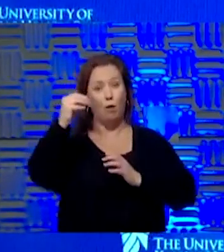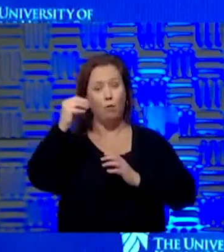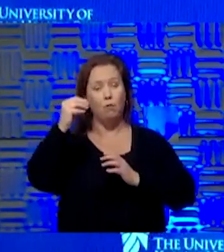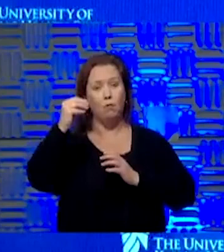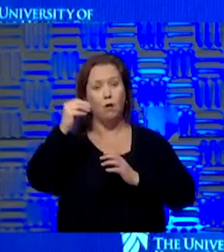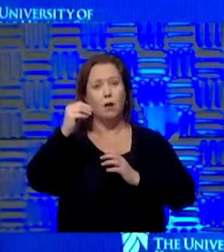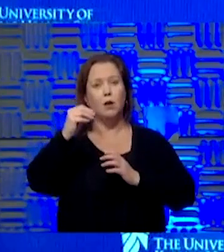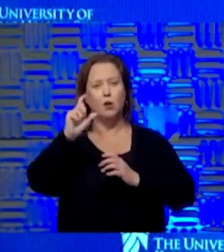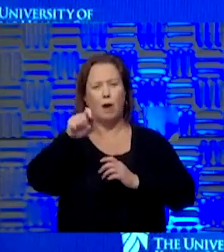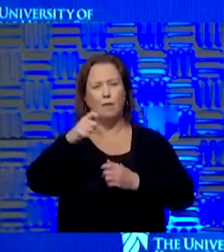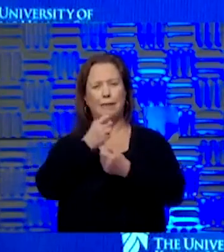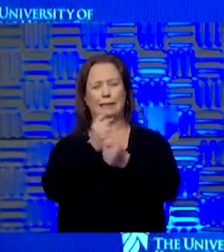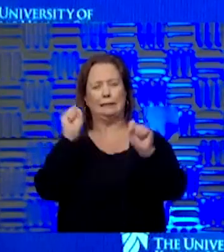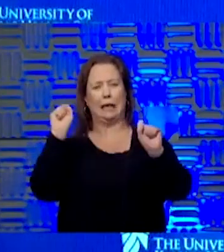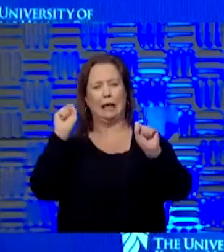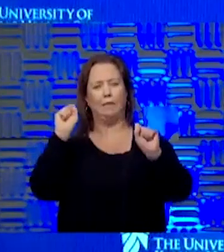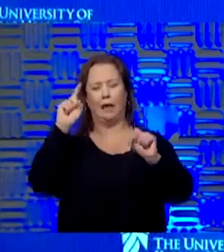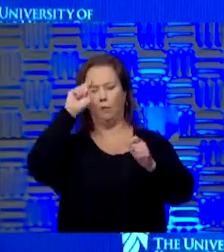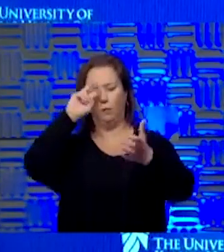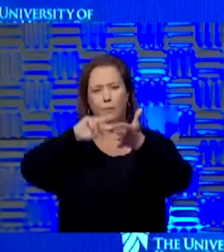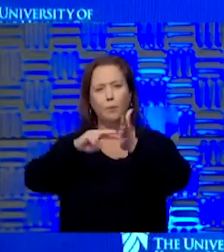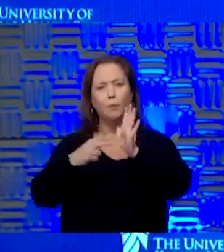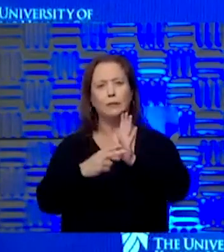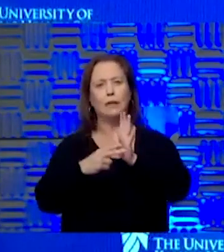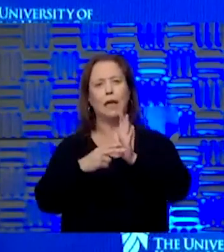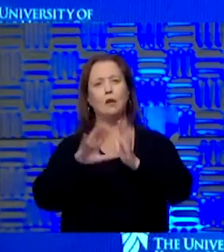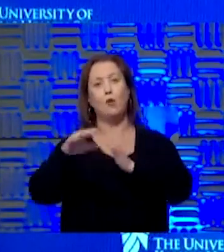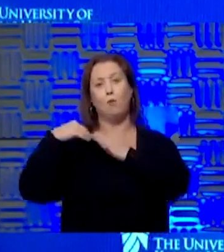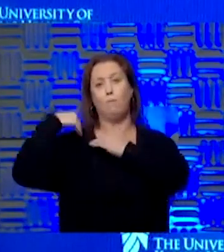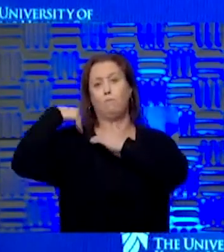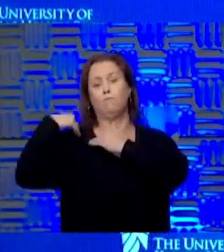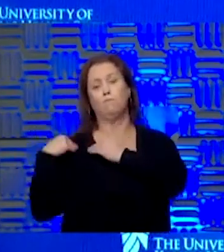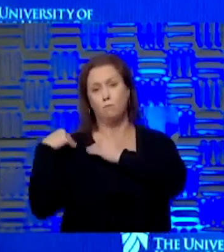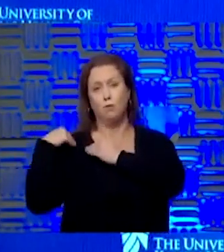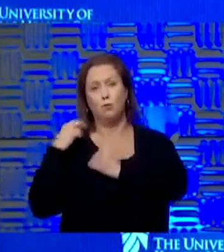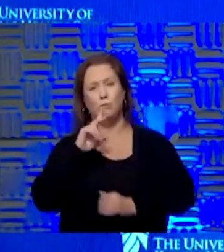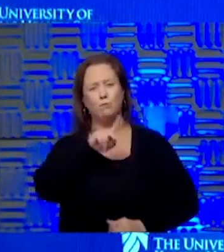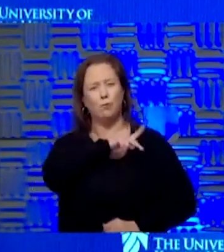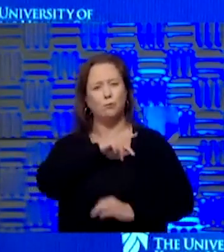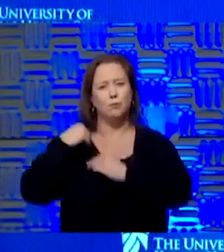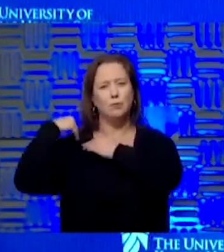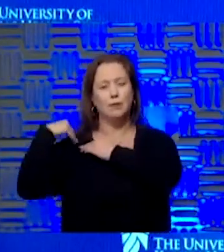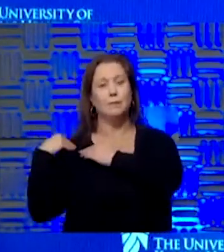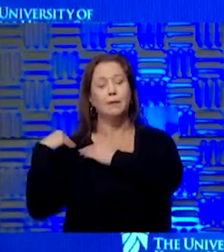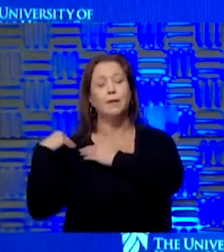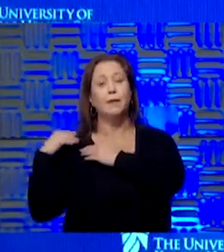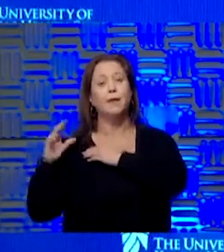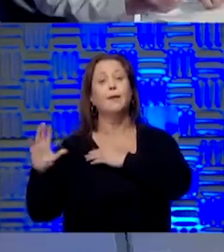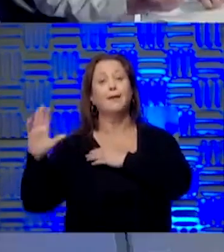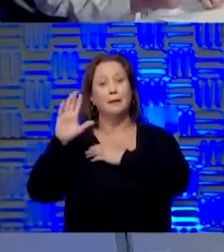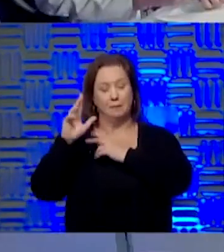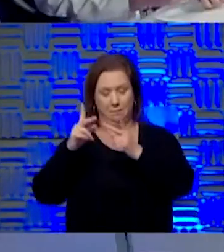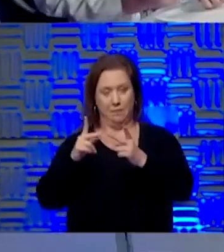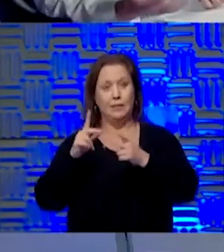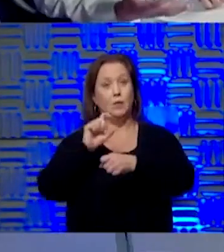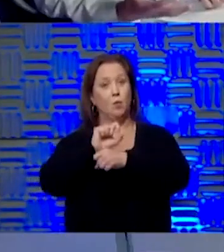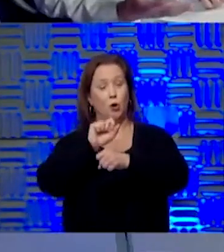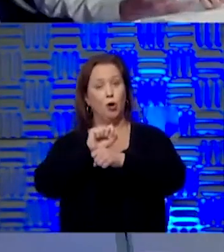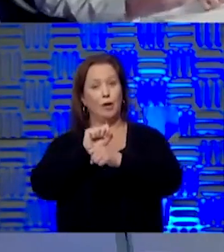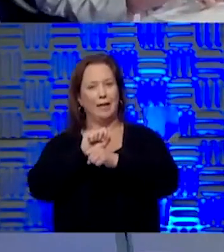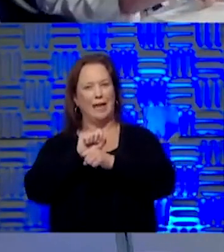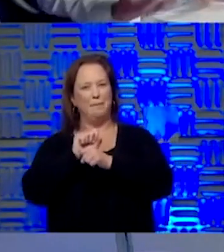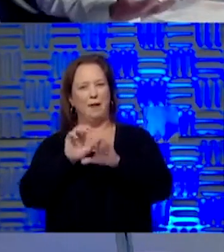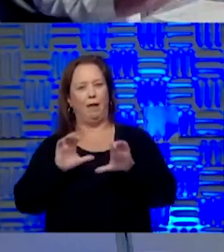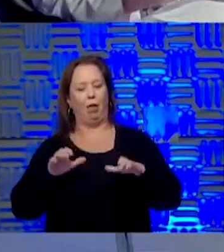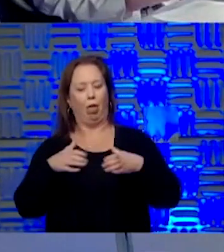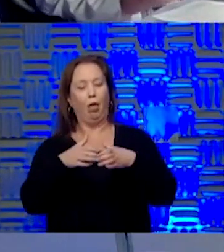do it purposefully and with personal responsibility. Right, because I think that those places of work can also be